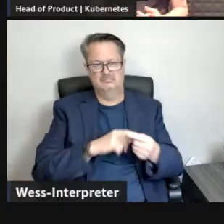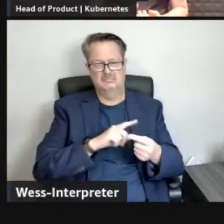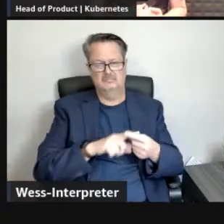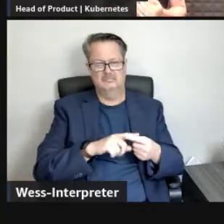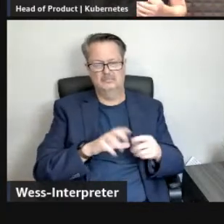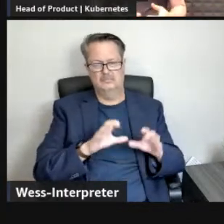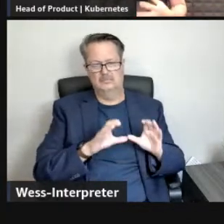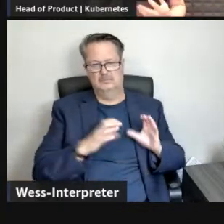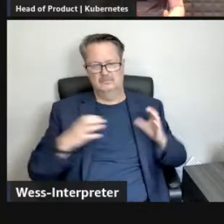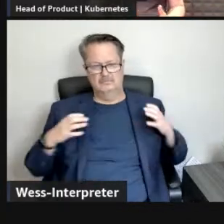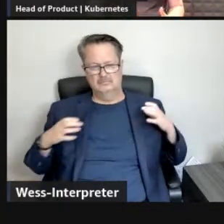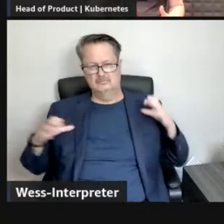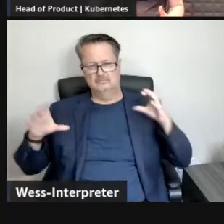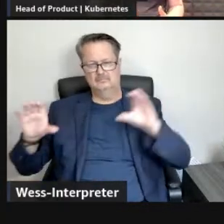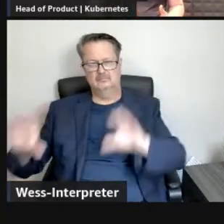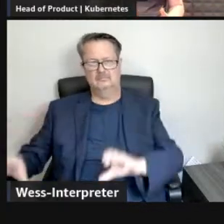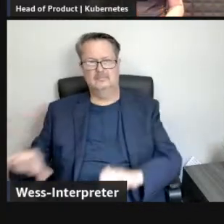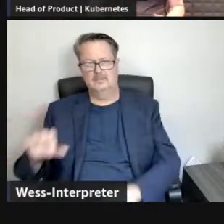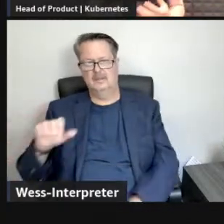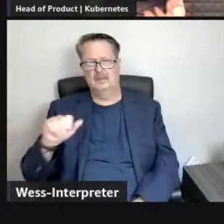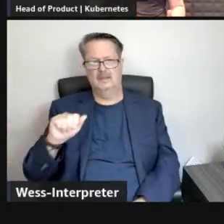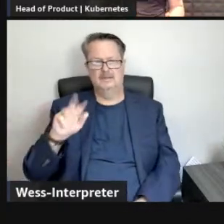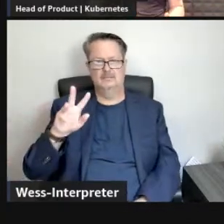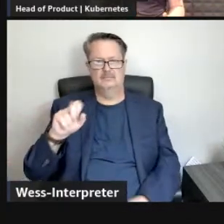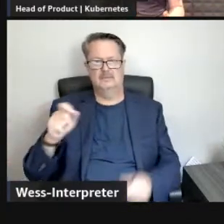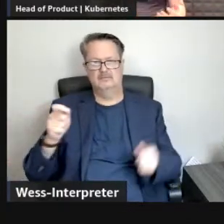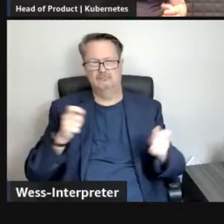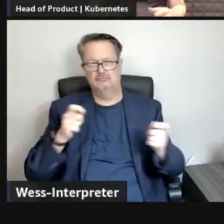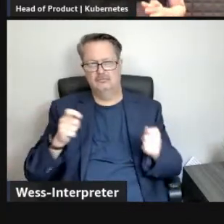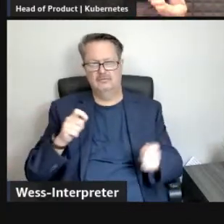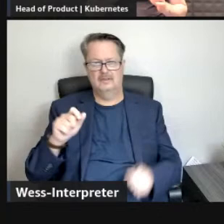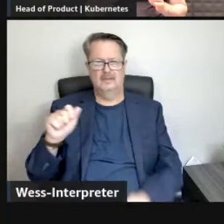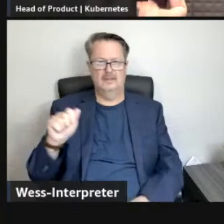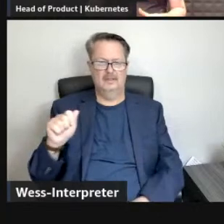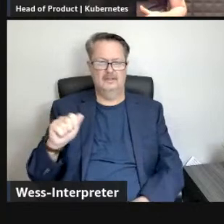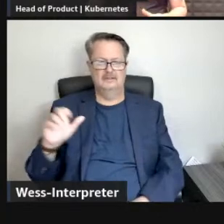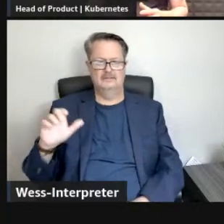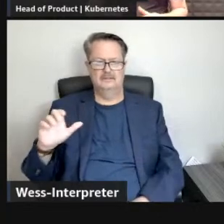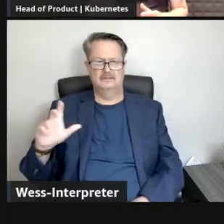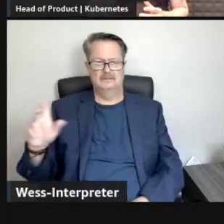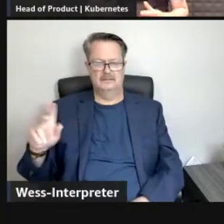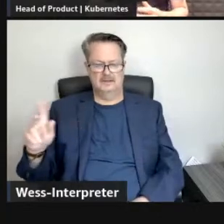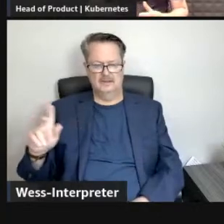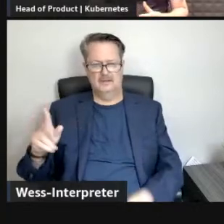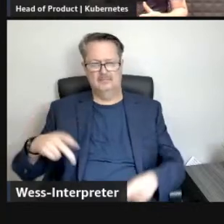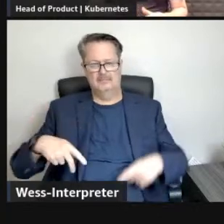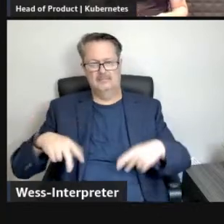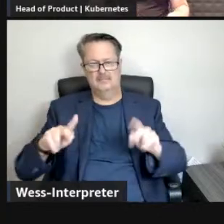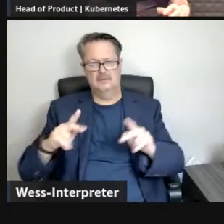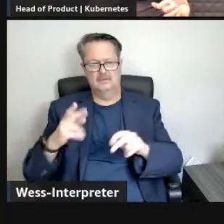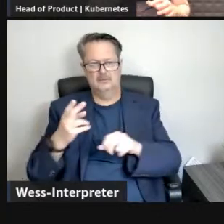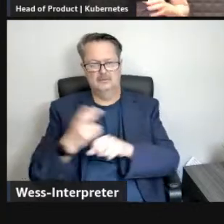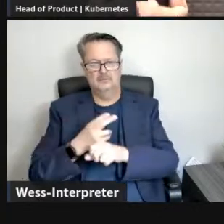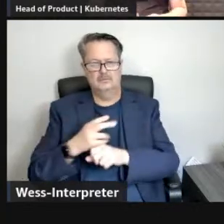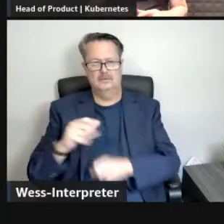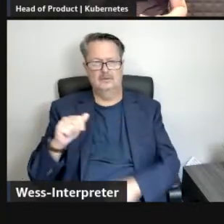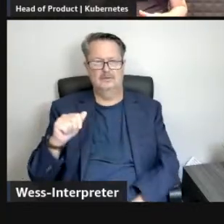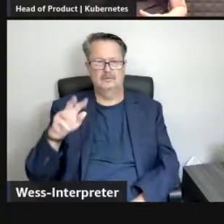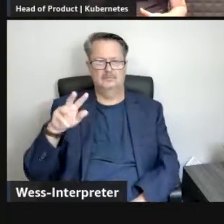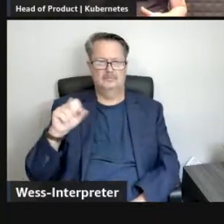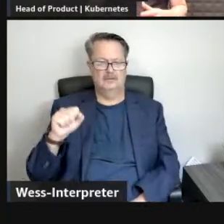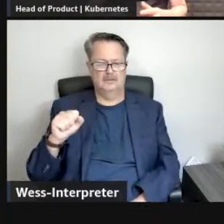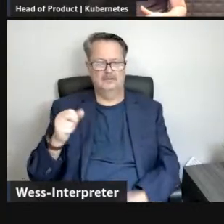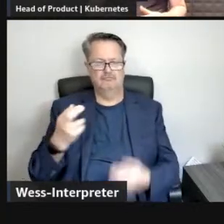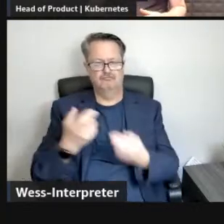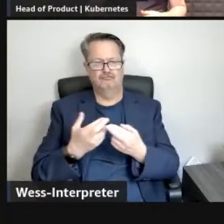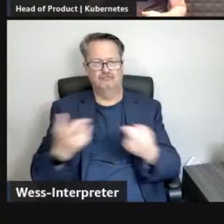project AWS Controllers for Kubernetes, or ACK, allows you to create and use AWS resources directly from